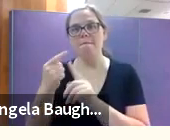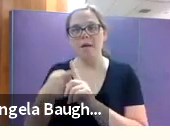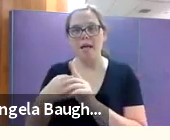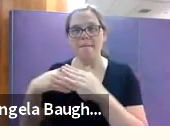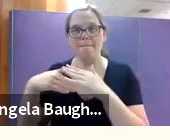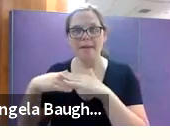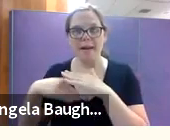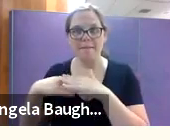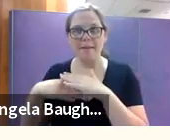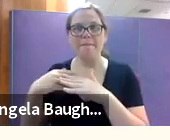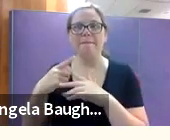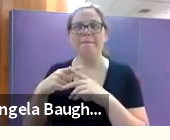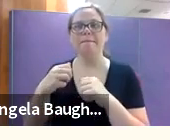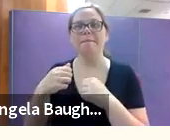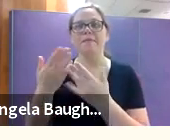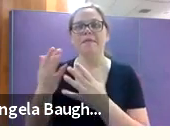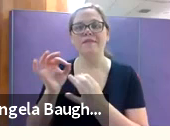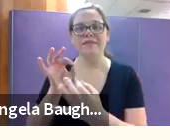to the committee.